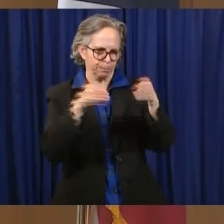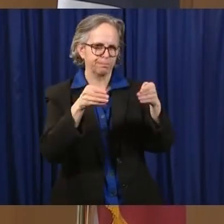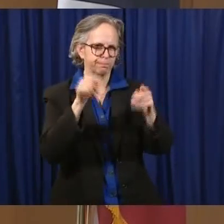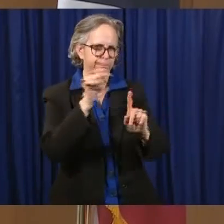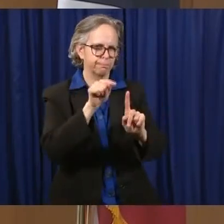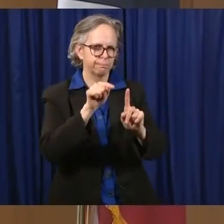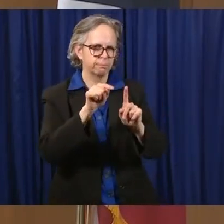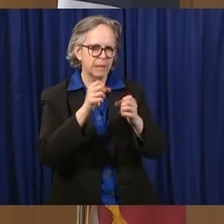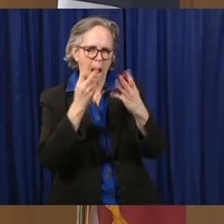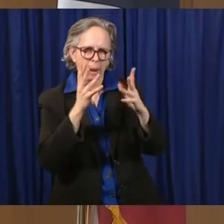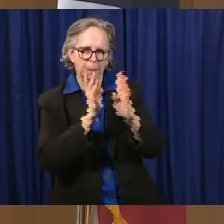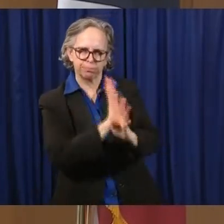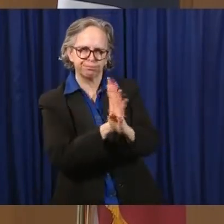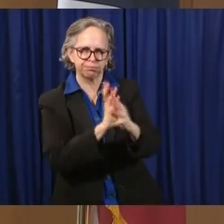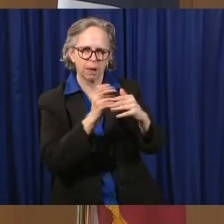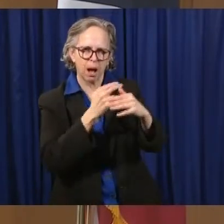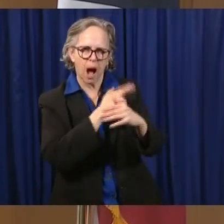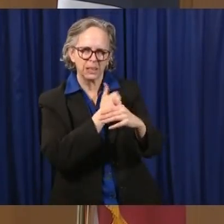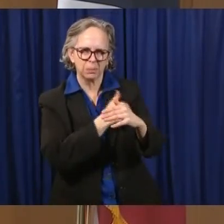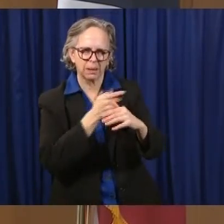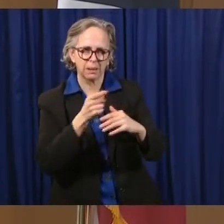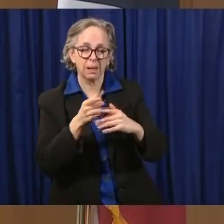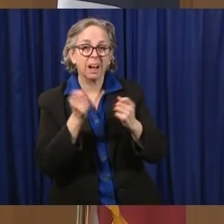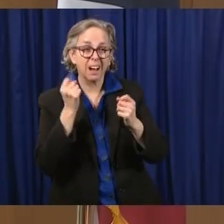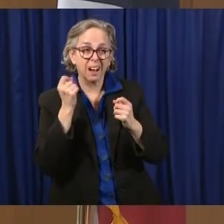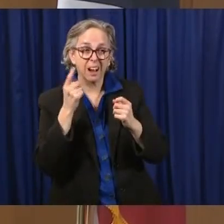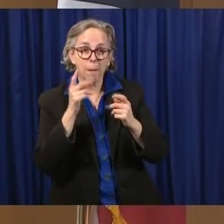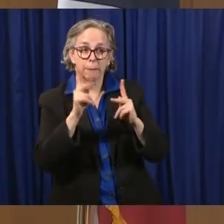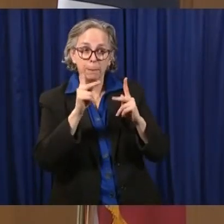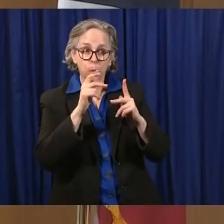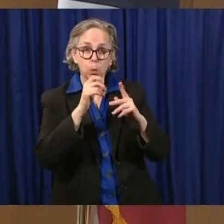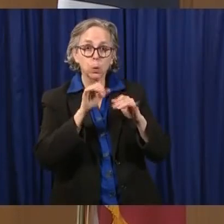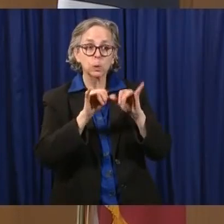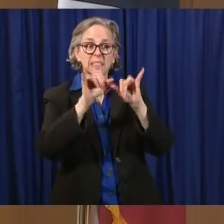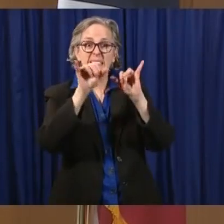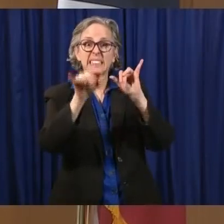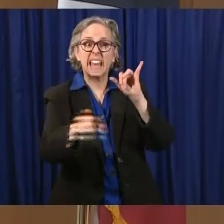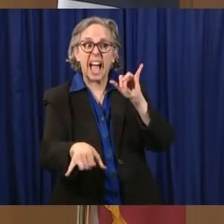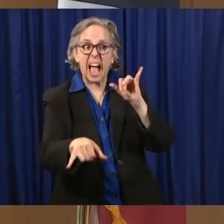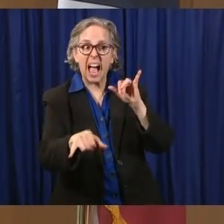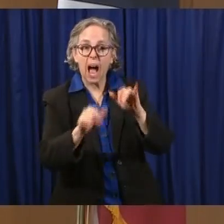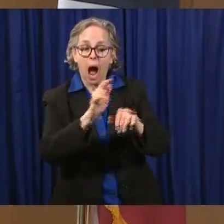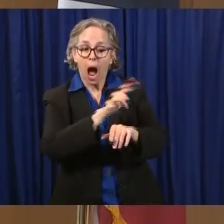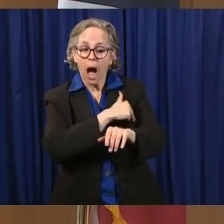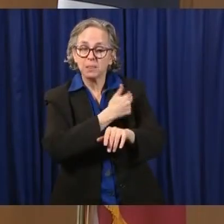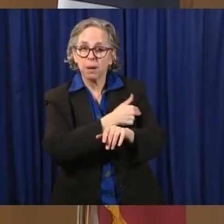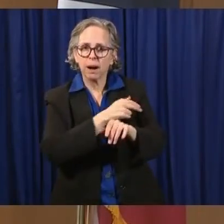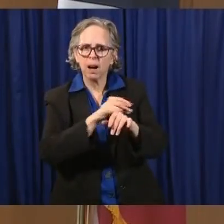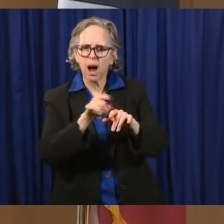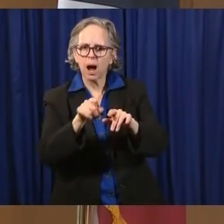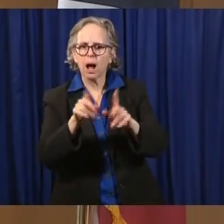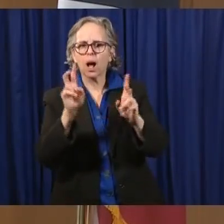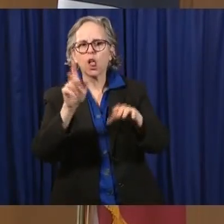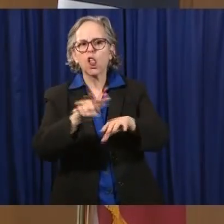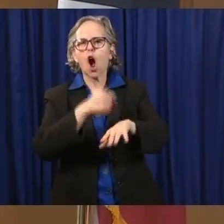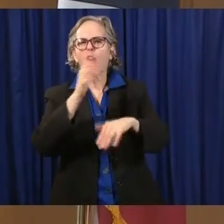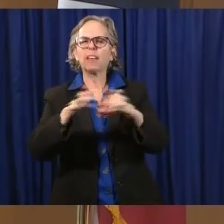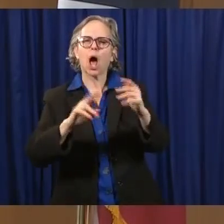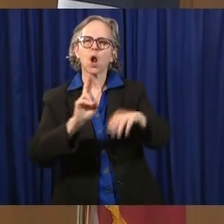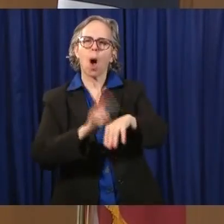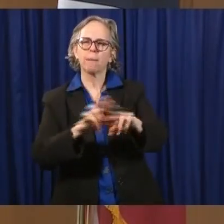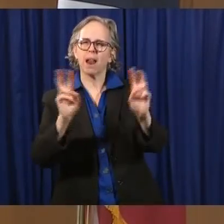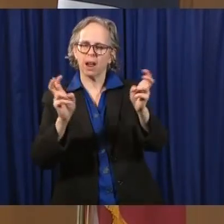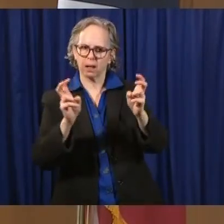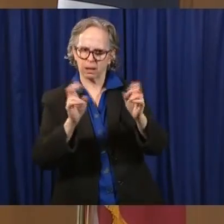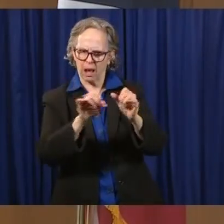Understanding that people are staying longer in hospital from COVID-19 than they are normally. So it doesn't mean your hospital capacity stays